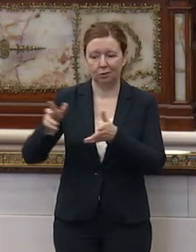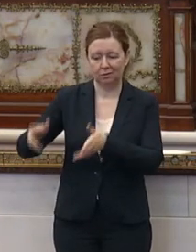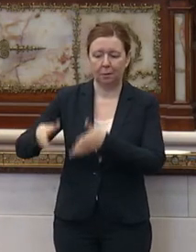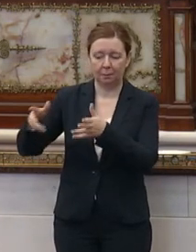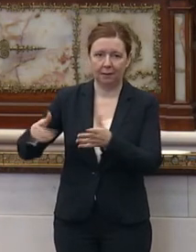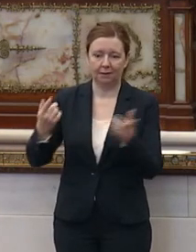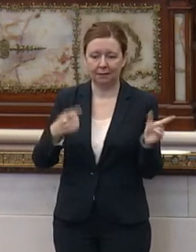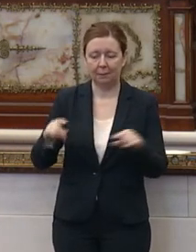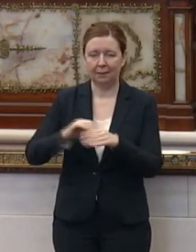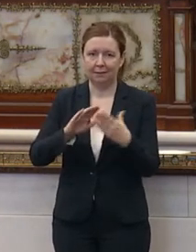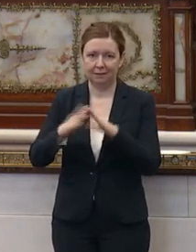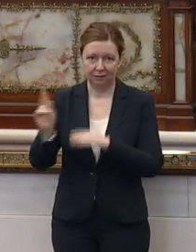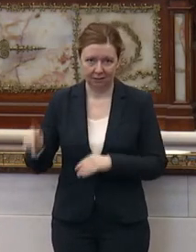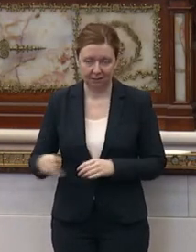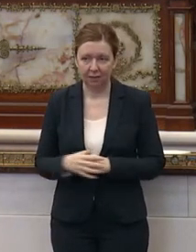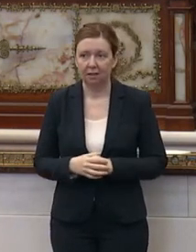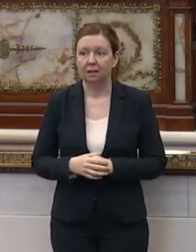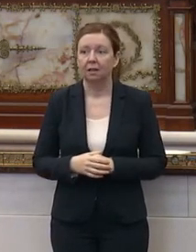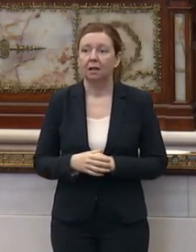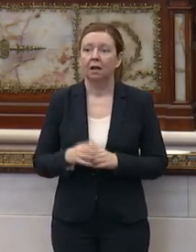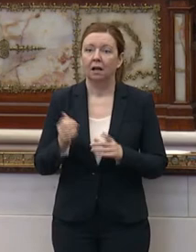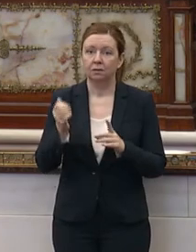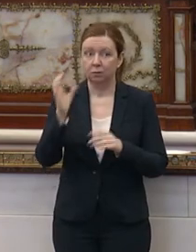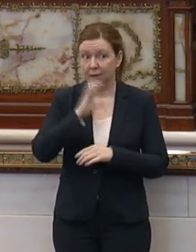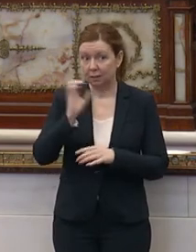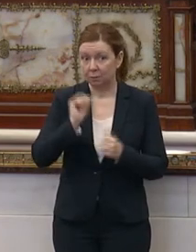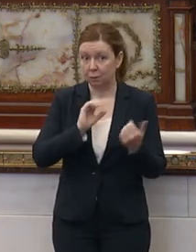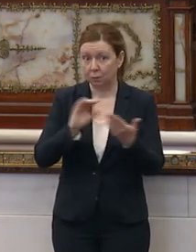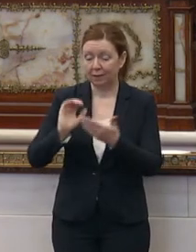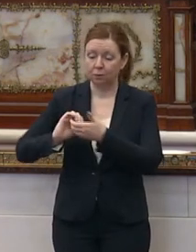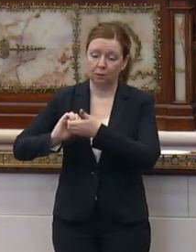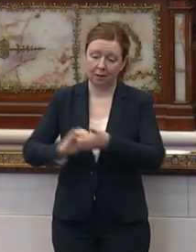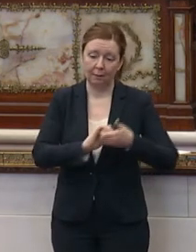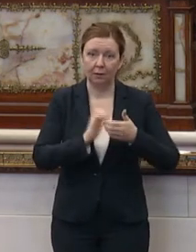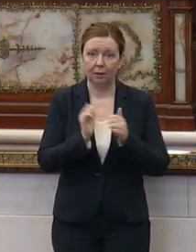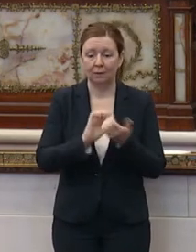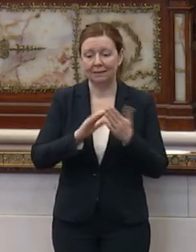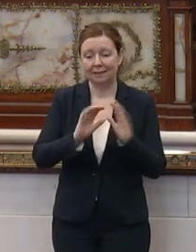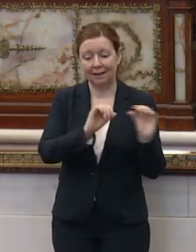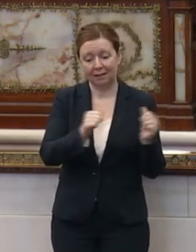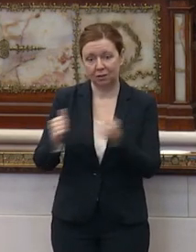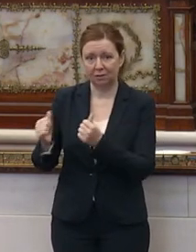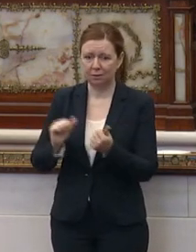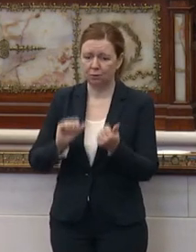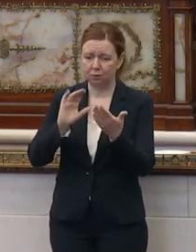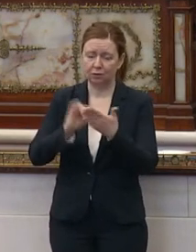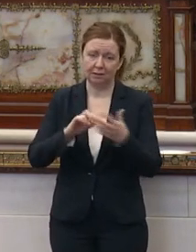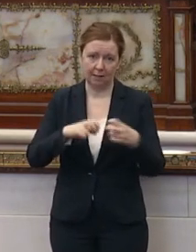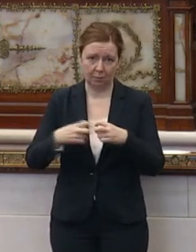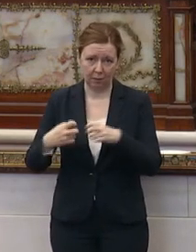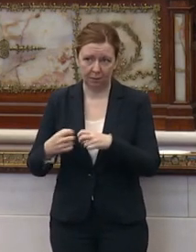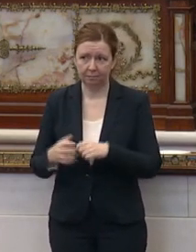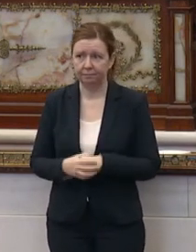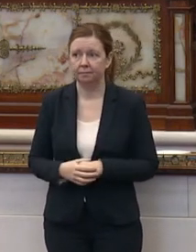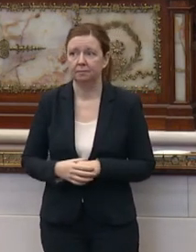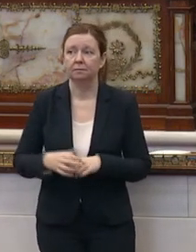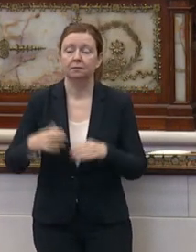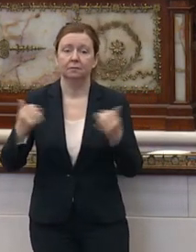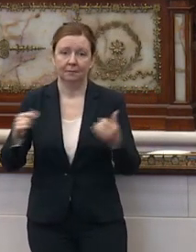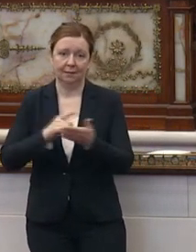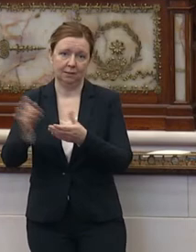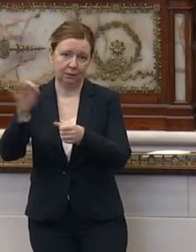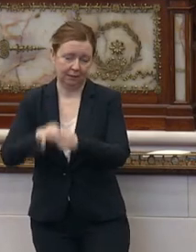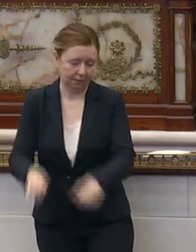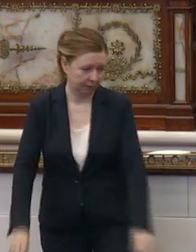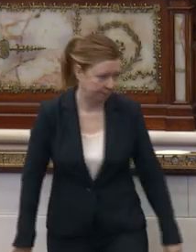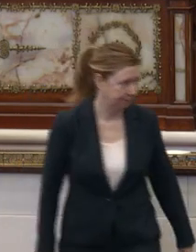taking place in the City of Philadelphia, and to explore ways to collaborate with city agencies to address this problem. This week's